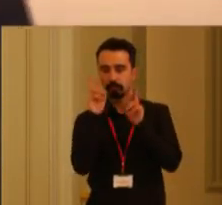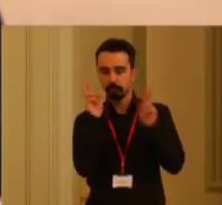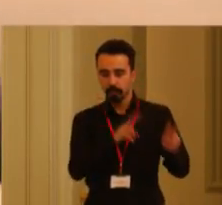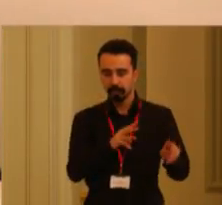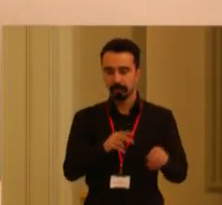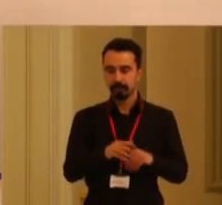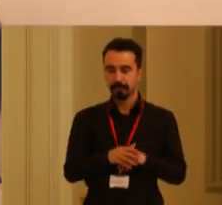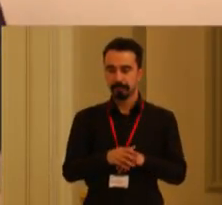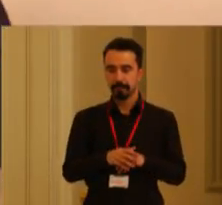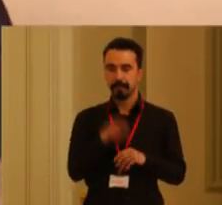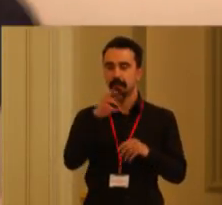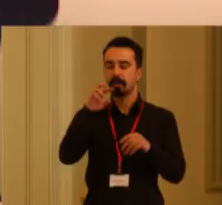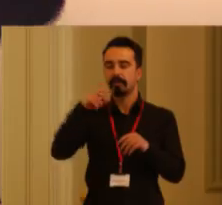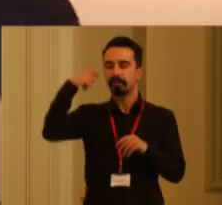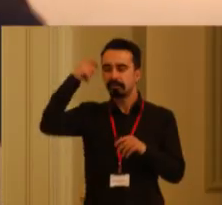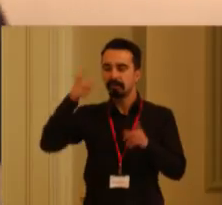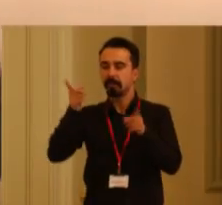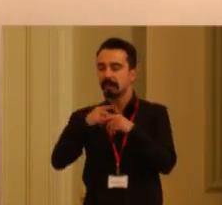Artists have become venturesome too.